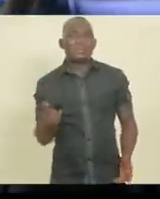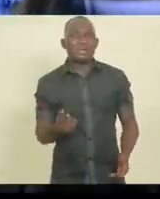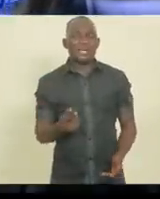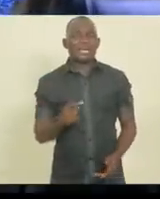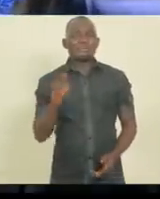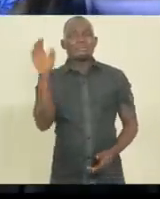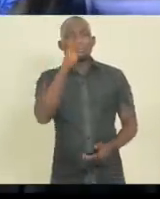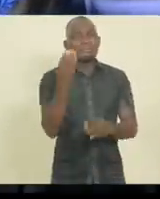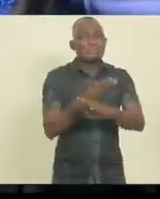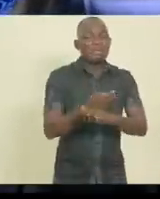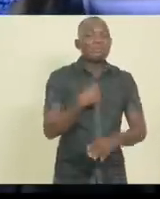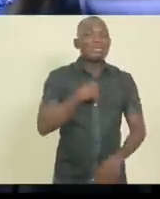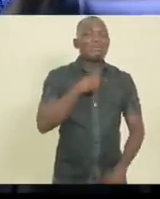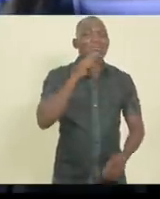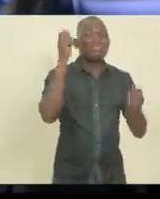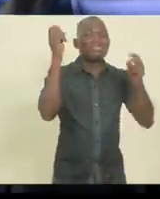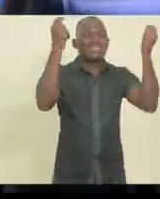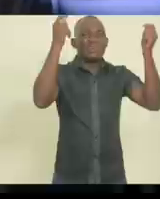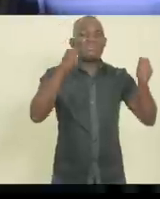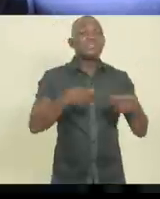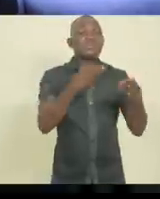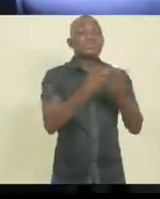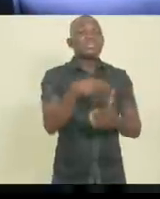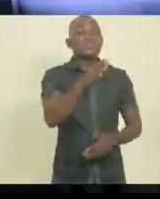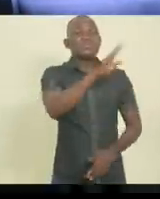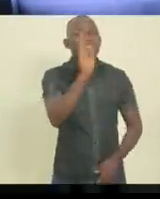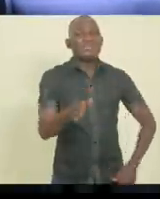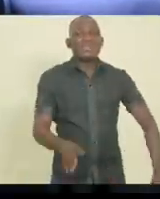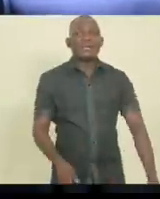sharp guy. Stop that coins you are showing me.